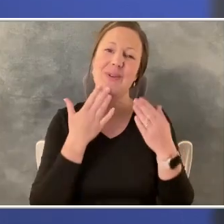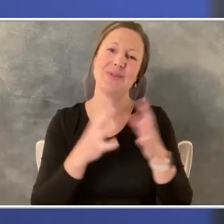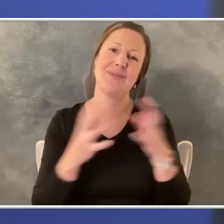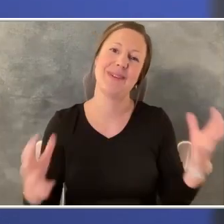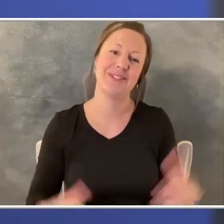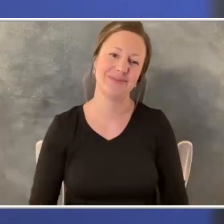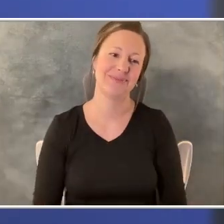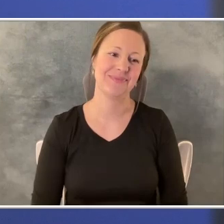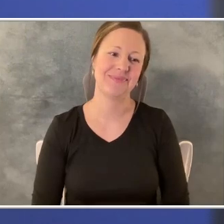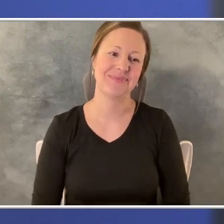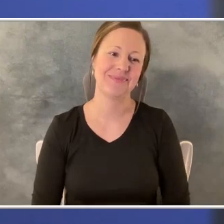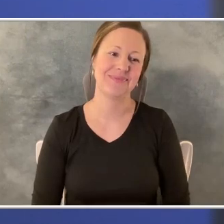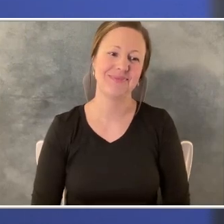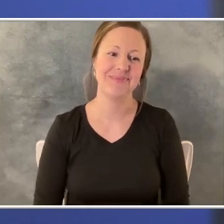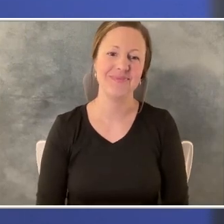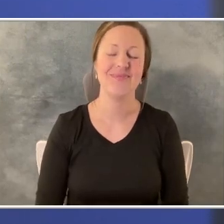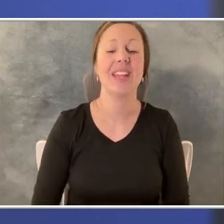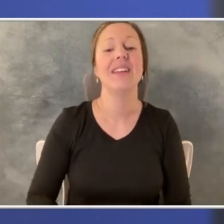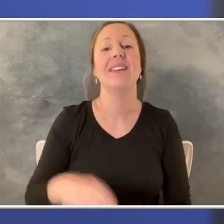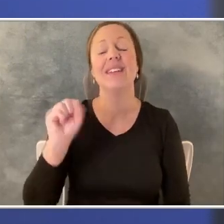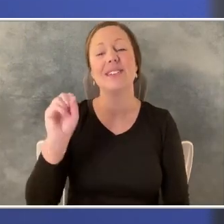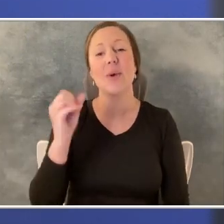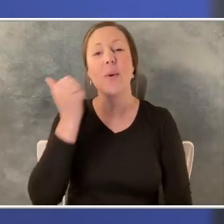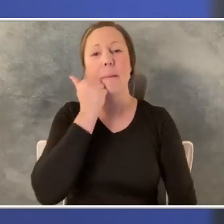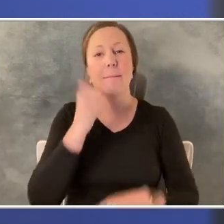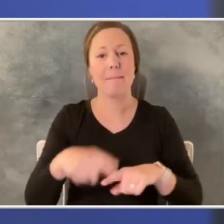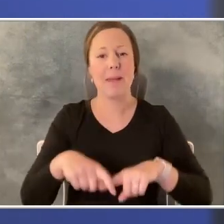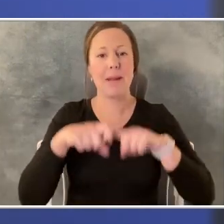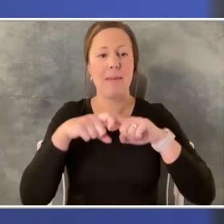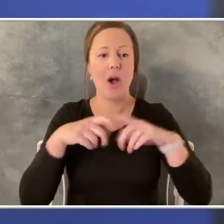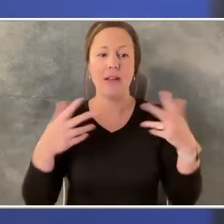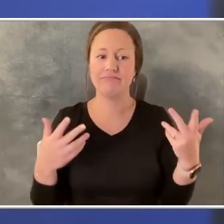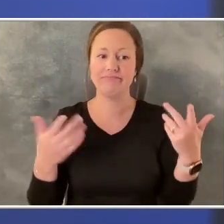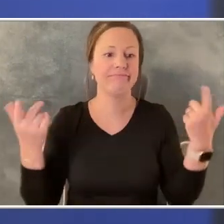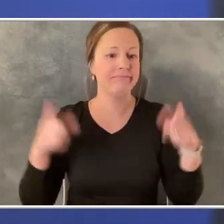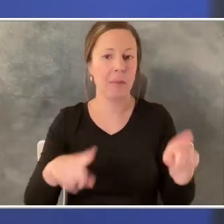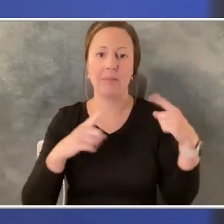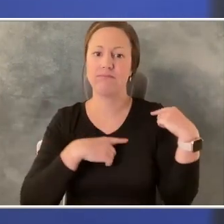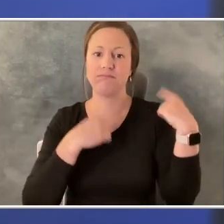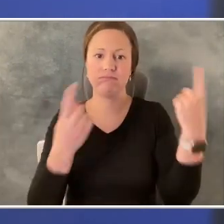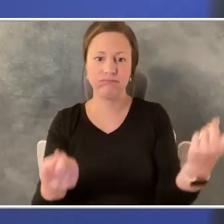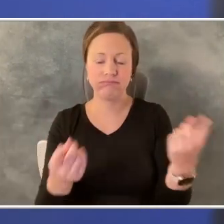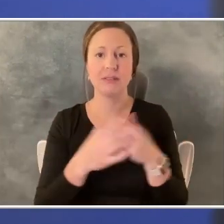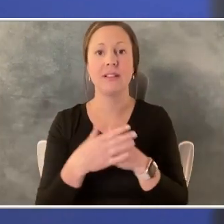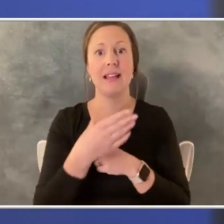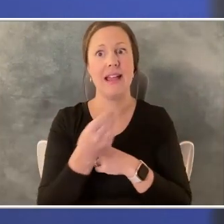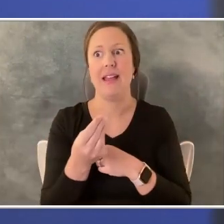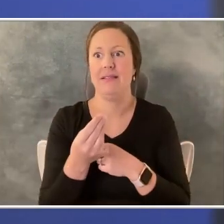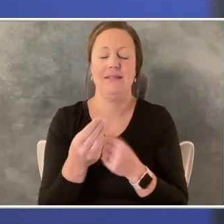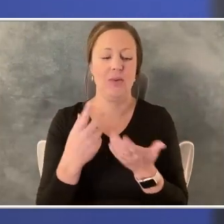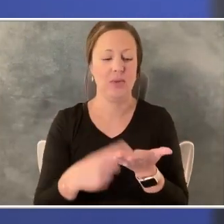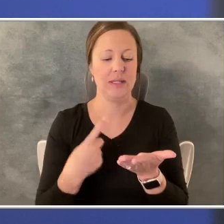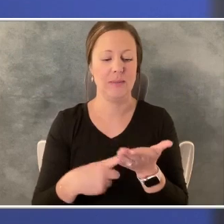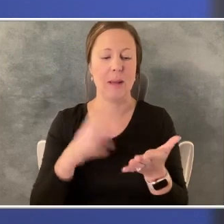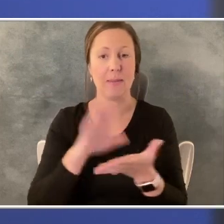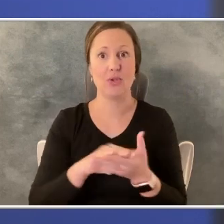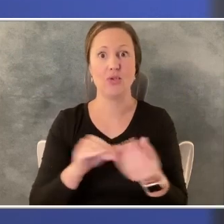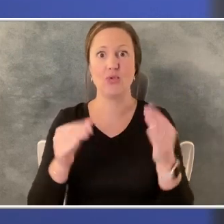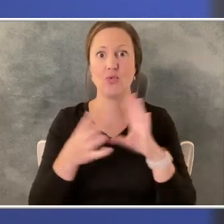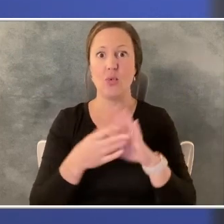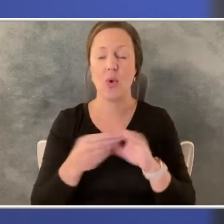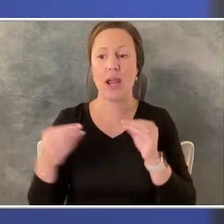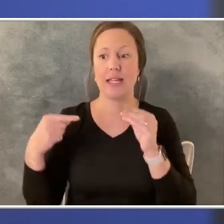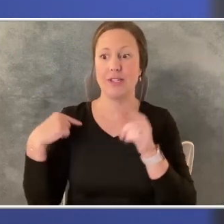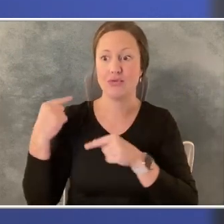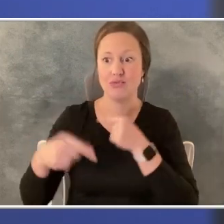Well, menopause is as old as time, and so are the stories passed down from generation to generation. And then there